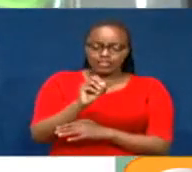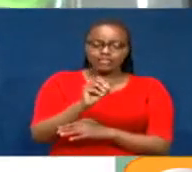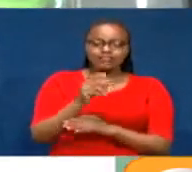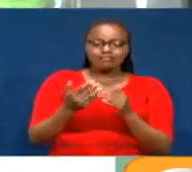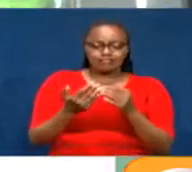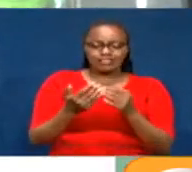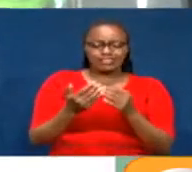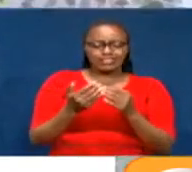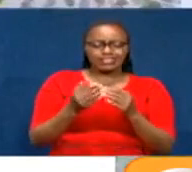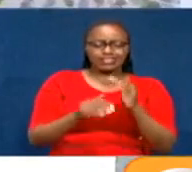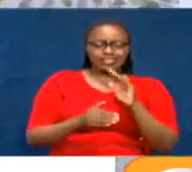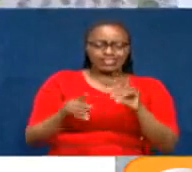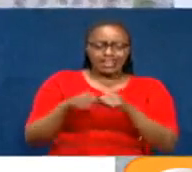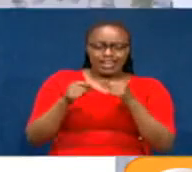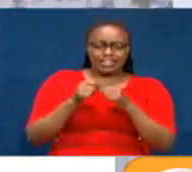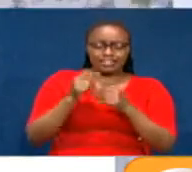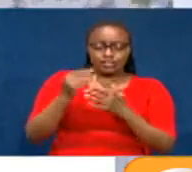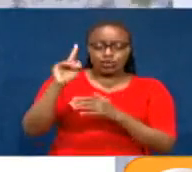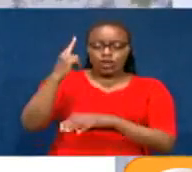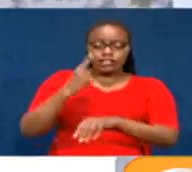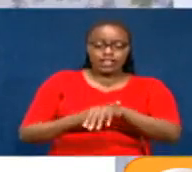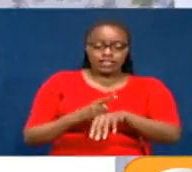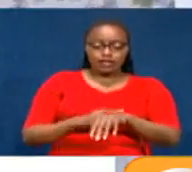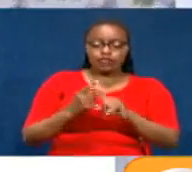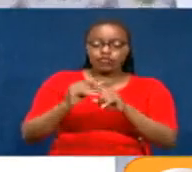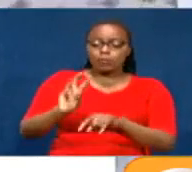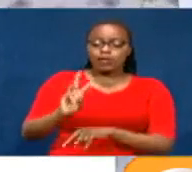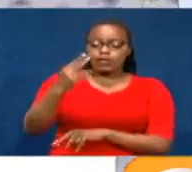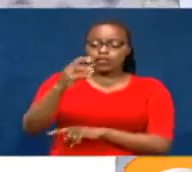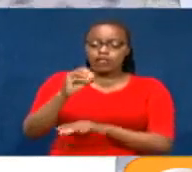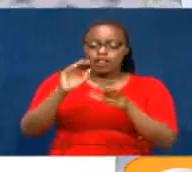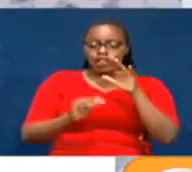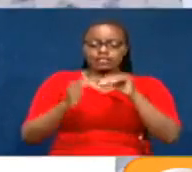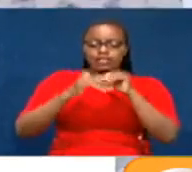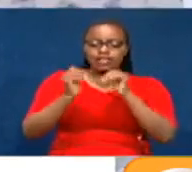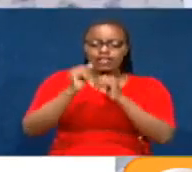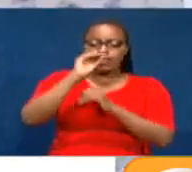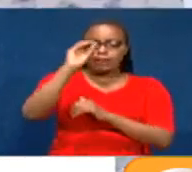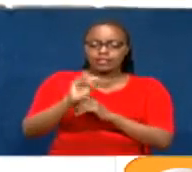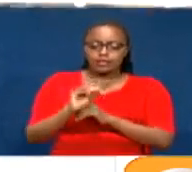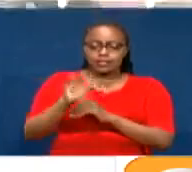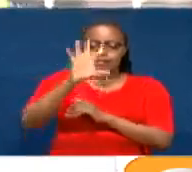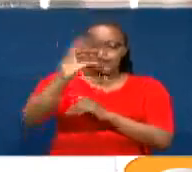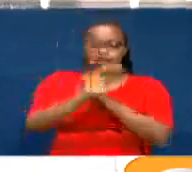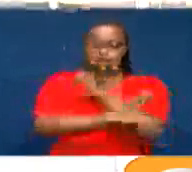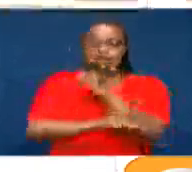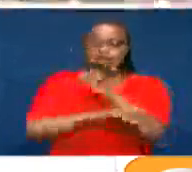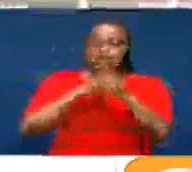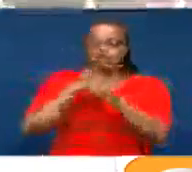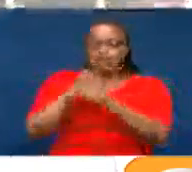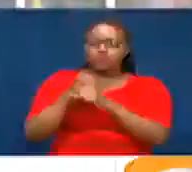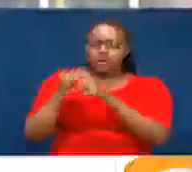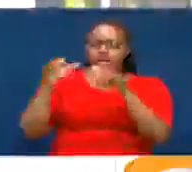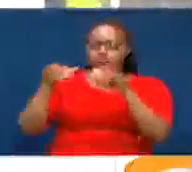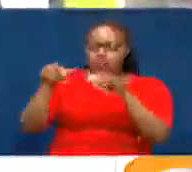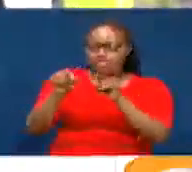time. According to the World Health Organization, less than 10% of African countries have the workforce